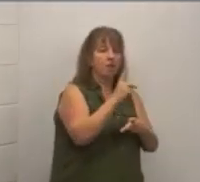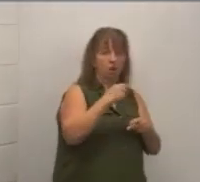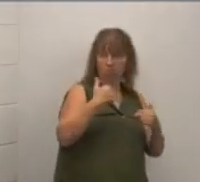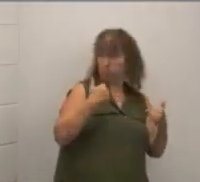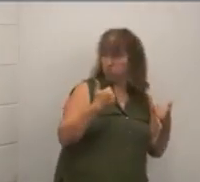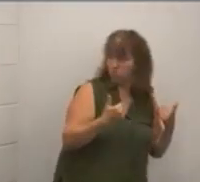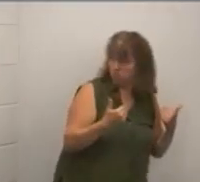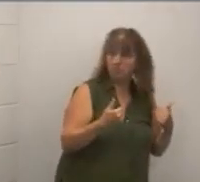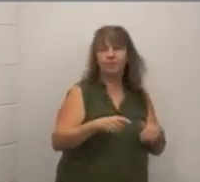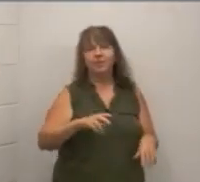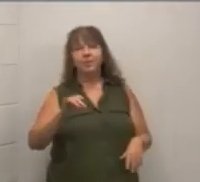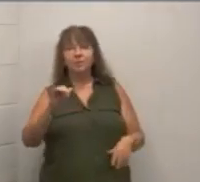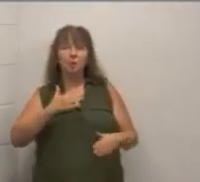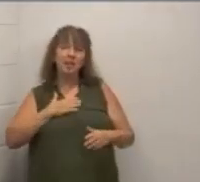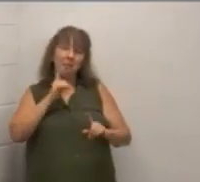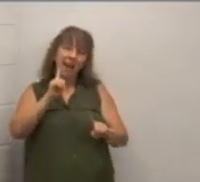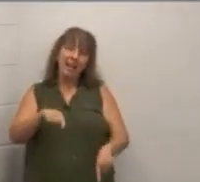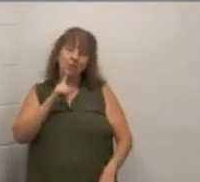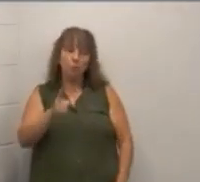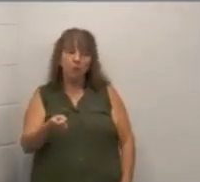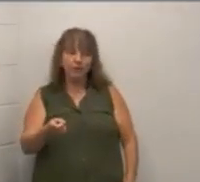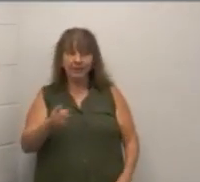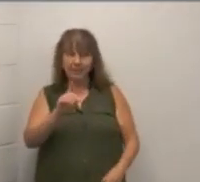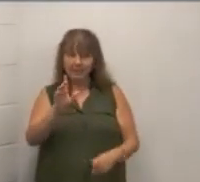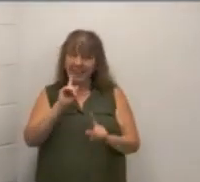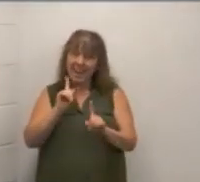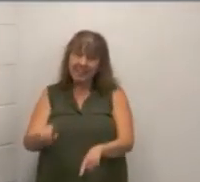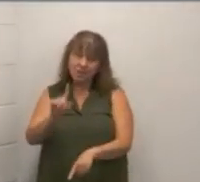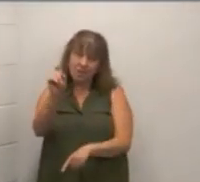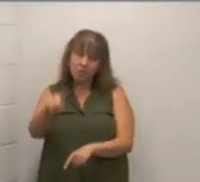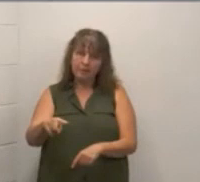That's my way of saying we're not 100% sure yet.